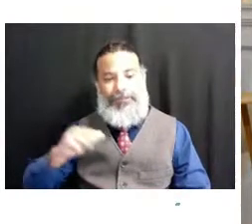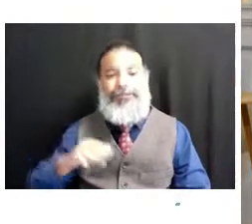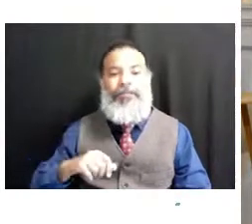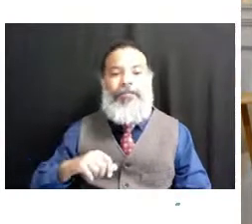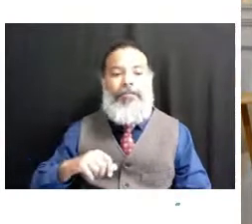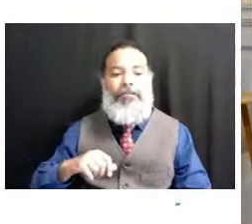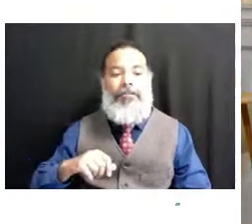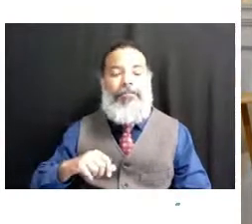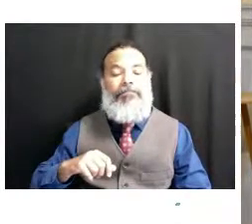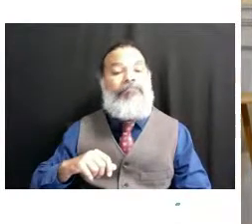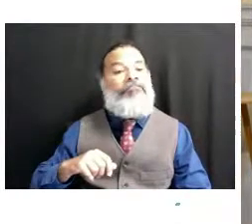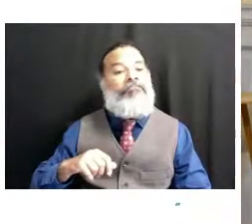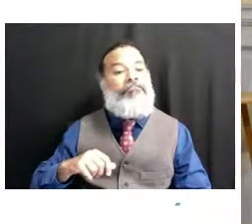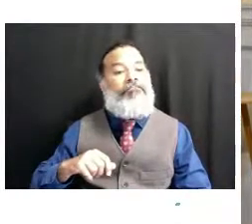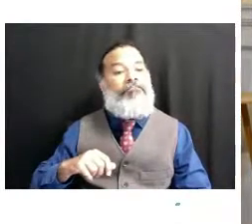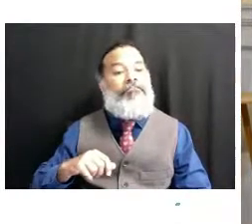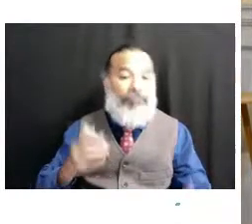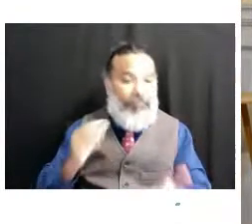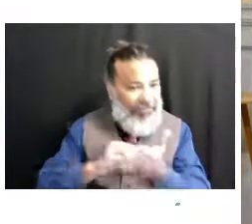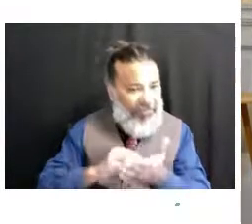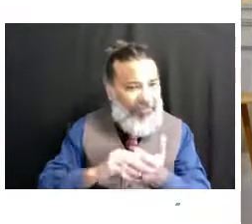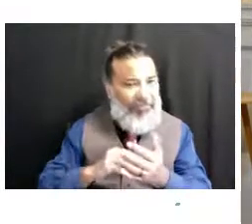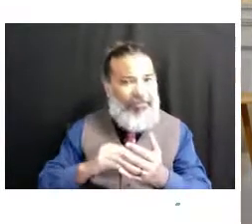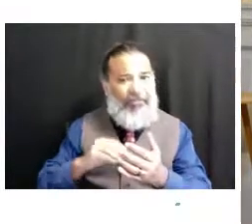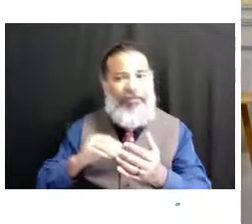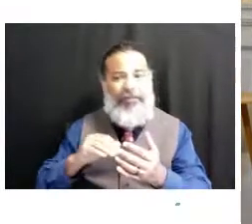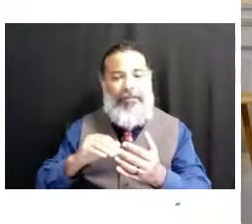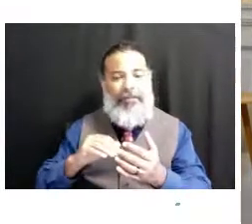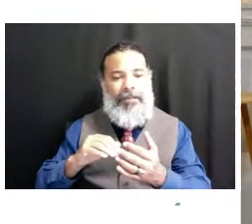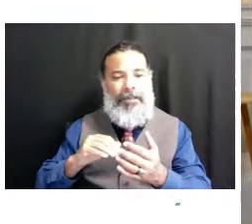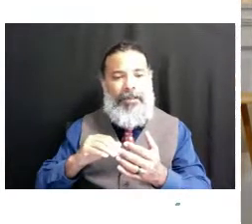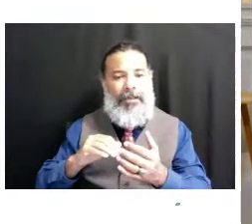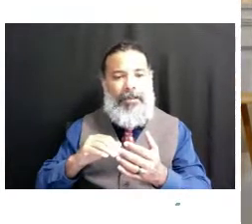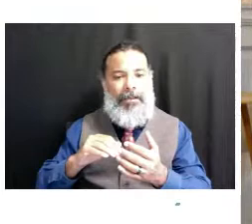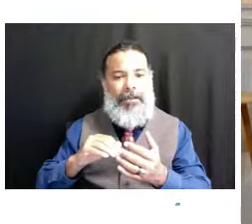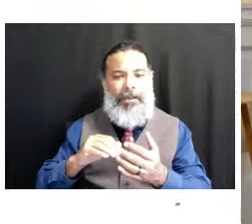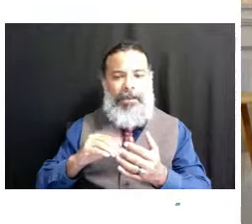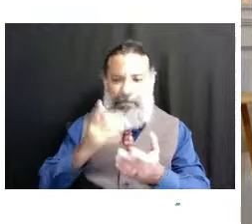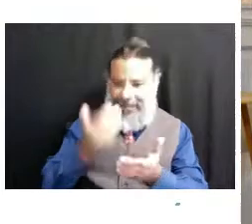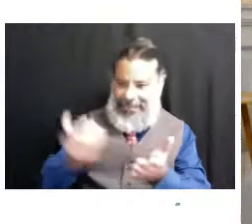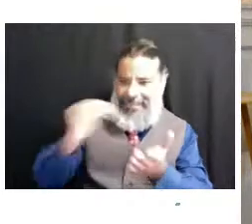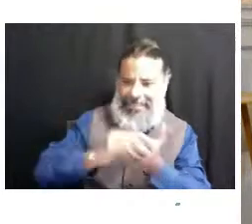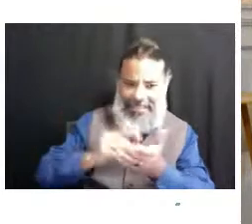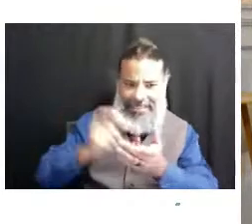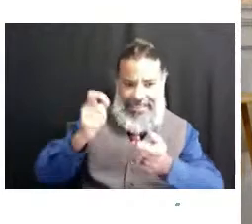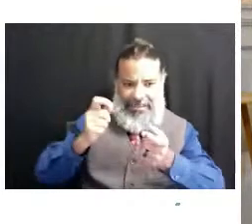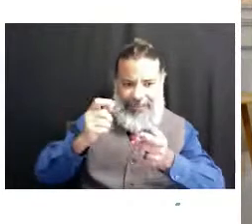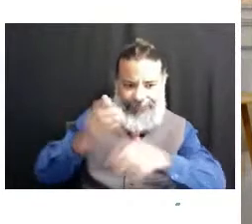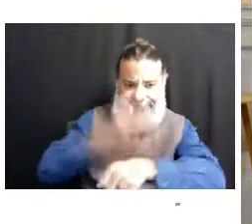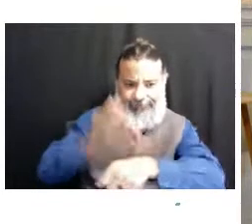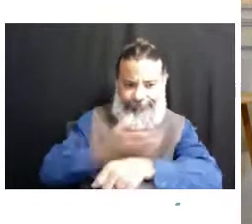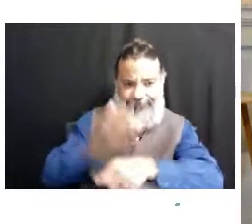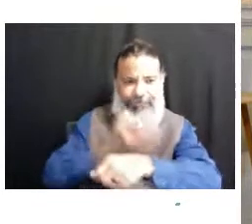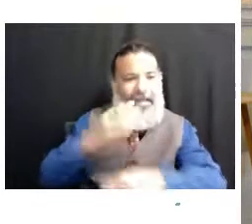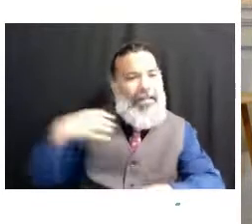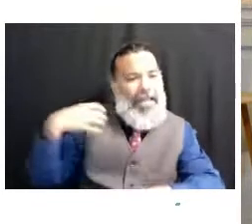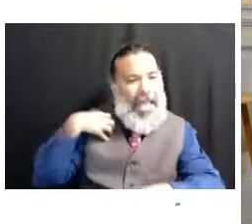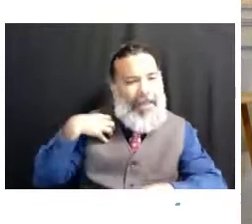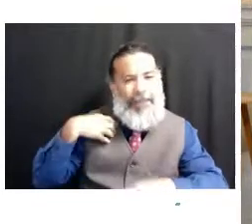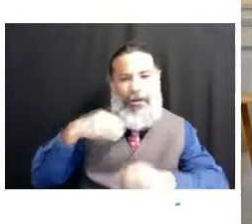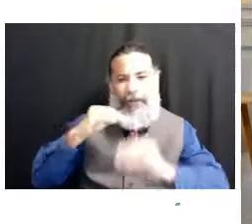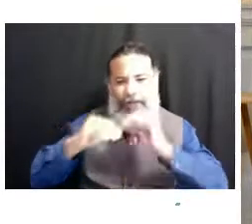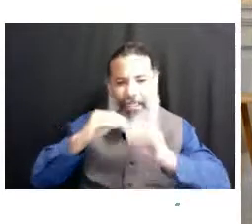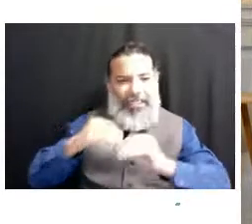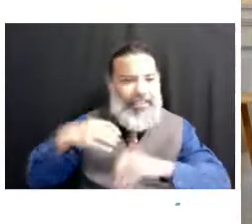Again, as he's working on the redoing the Capitol, he's having